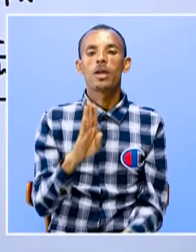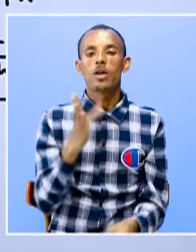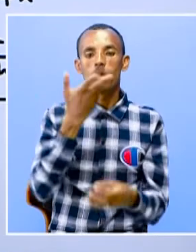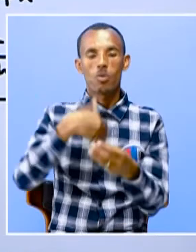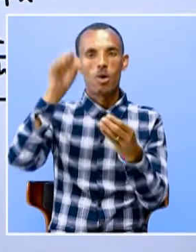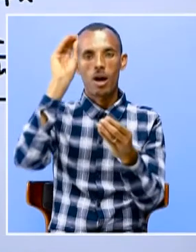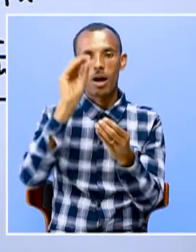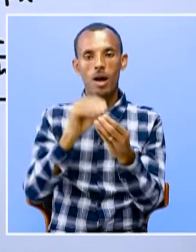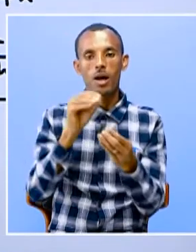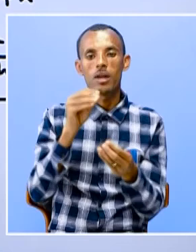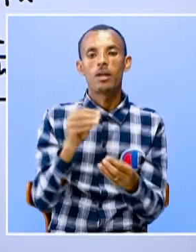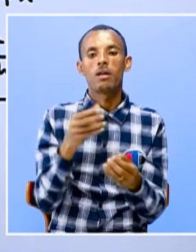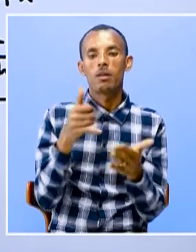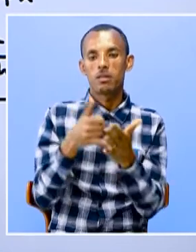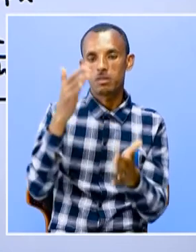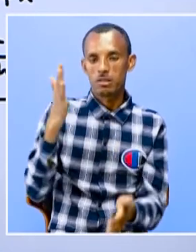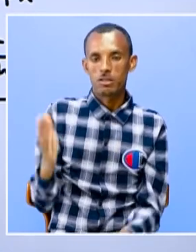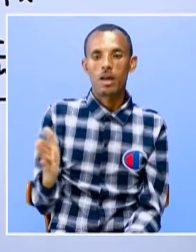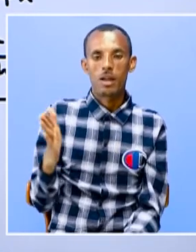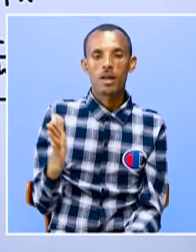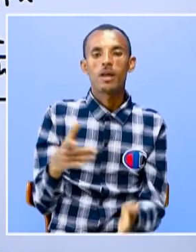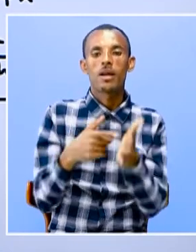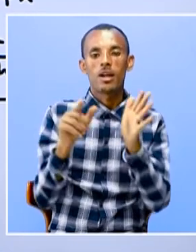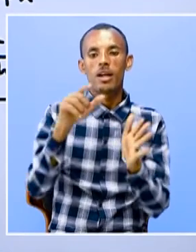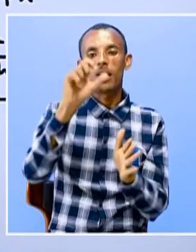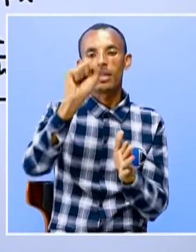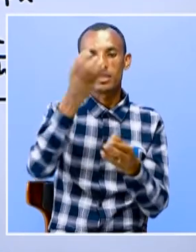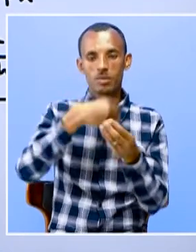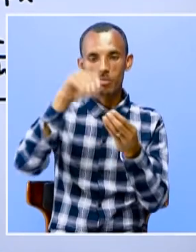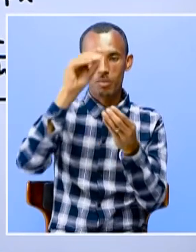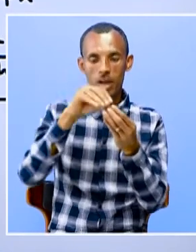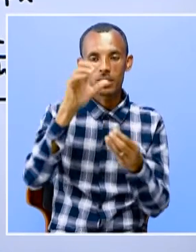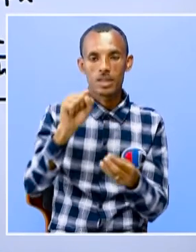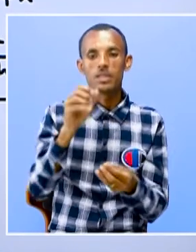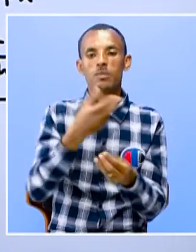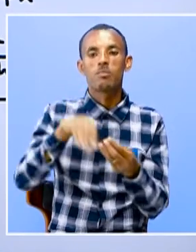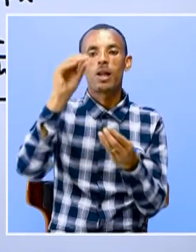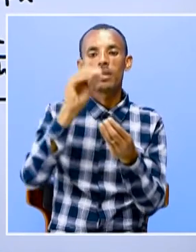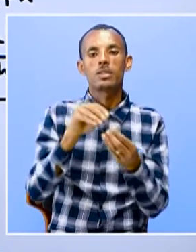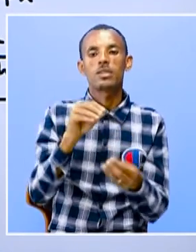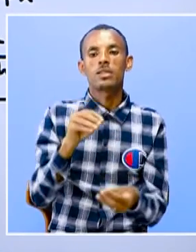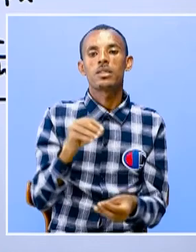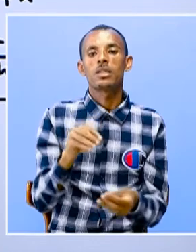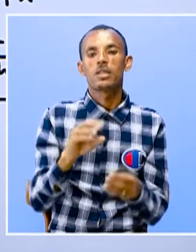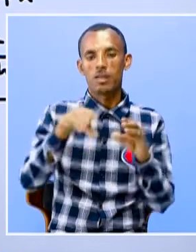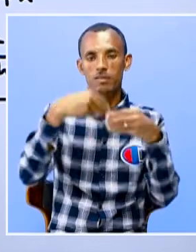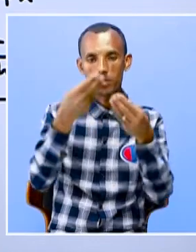add all its sides. So here S plus S plus S plus S gives